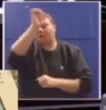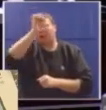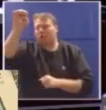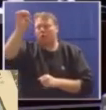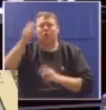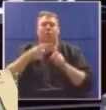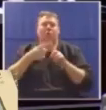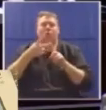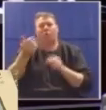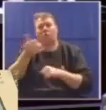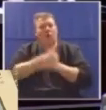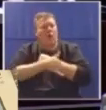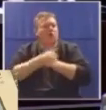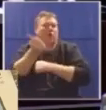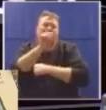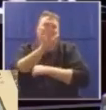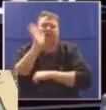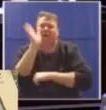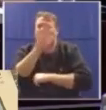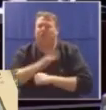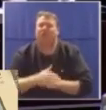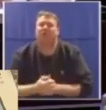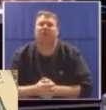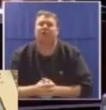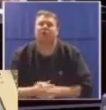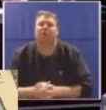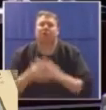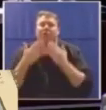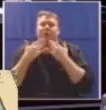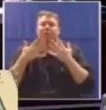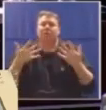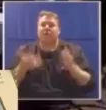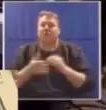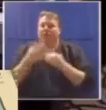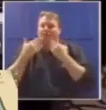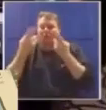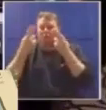countries. Thank you very much. Thank you, Honorable the President.